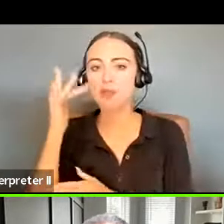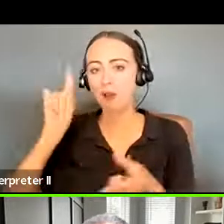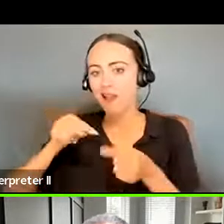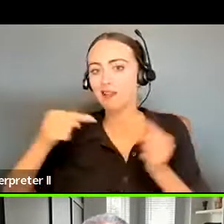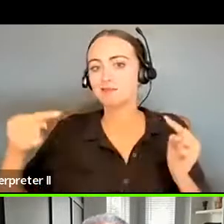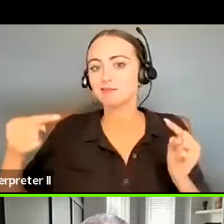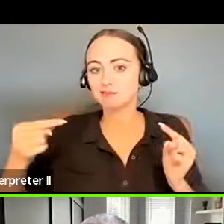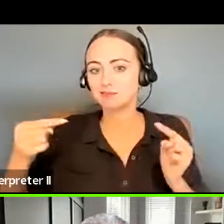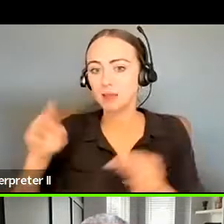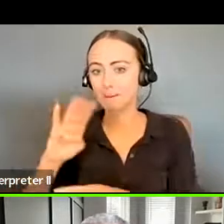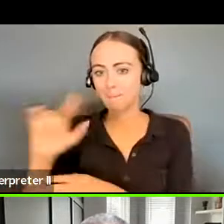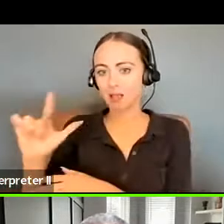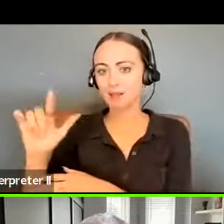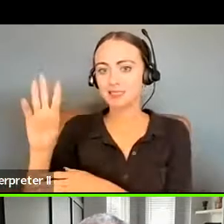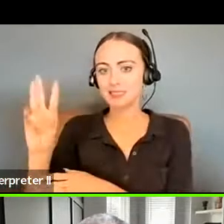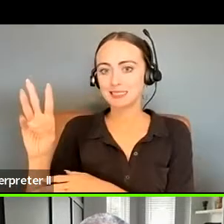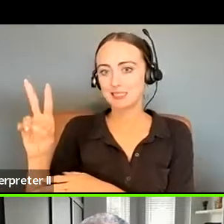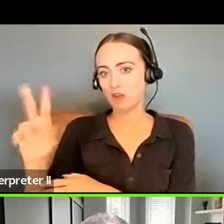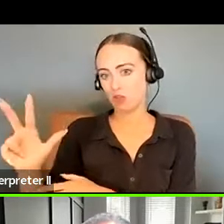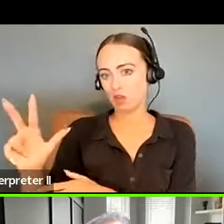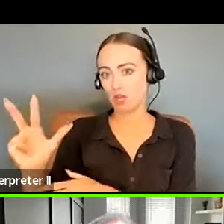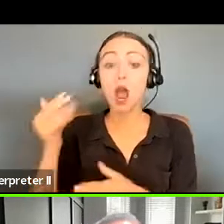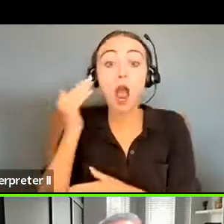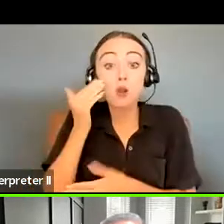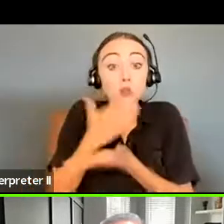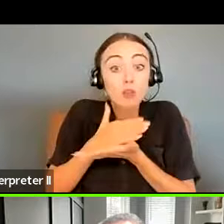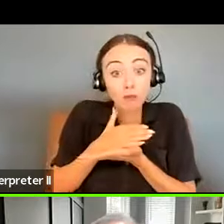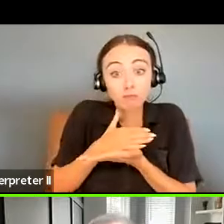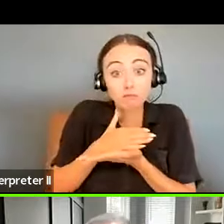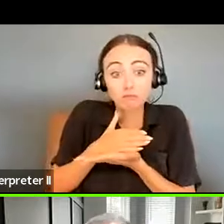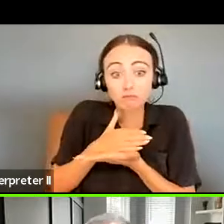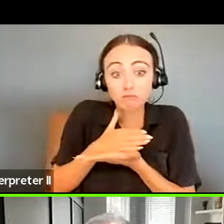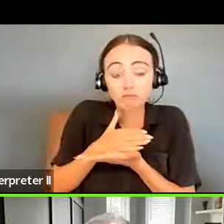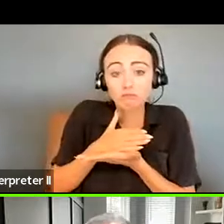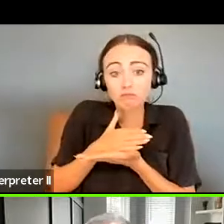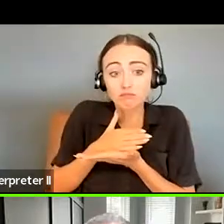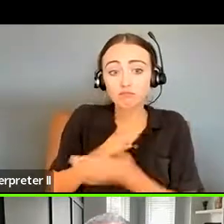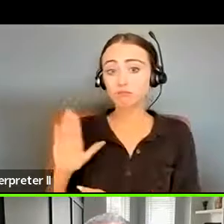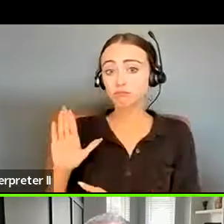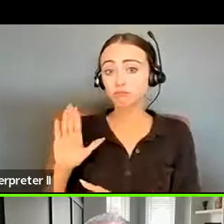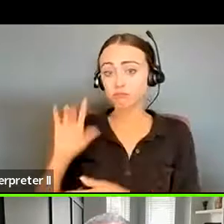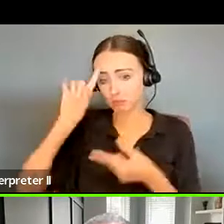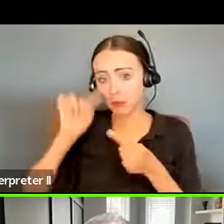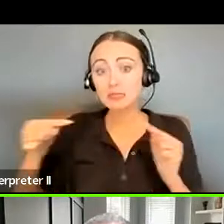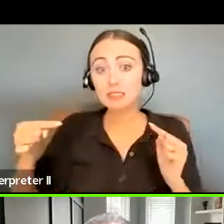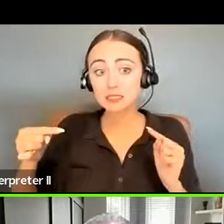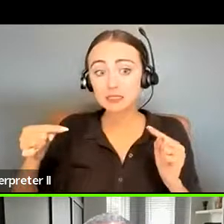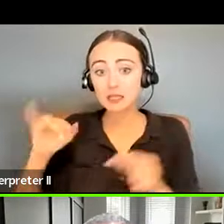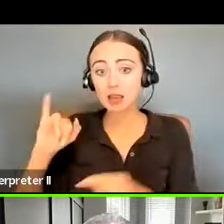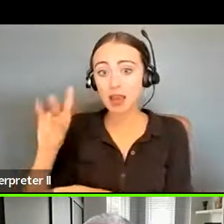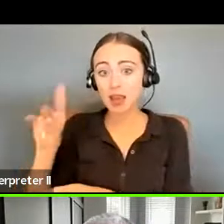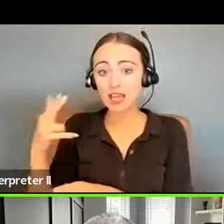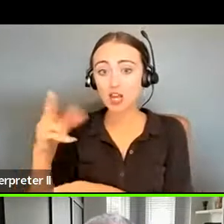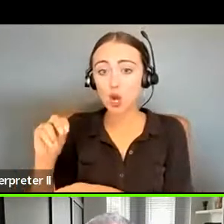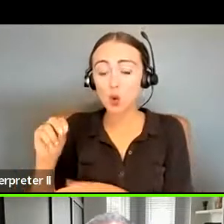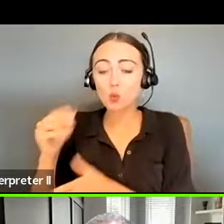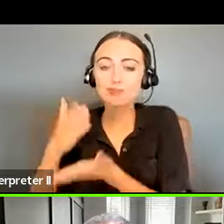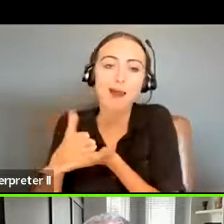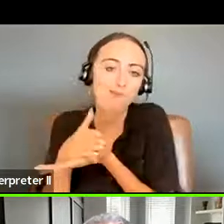Bill 673. I know some testified in opposition to the Idaho stop